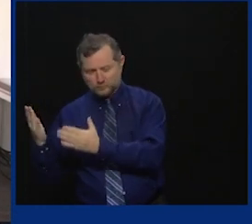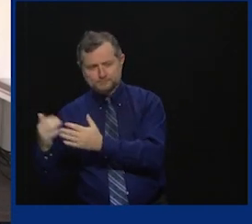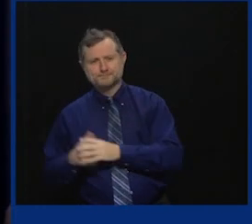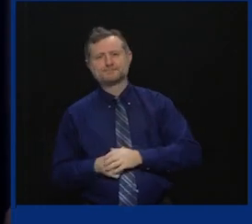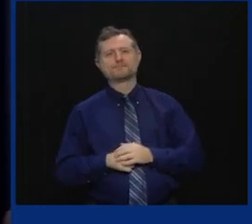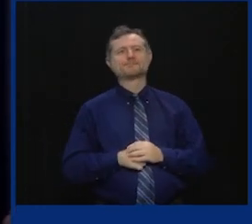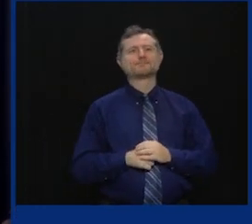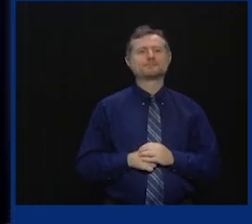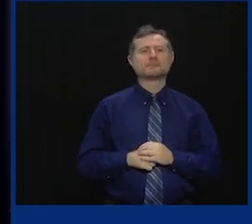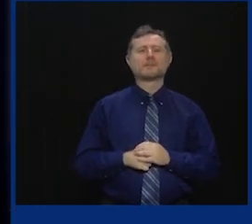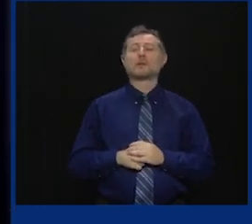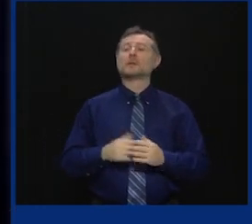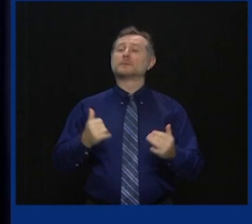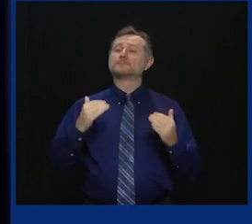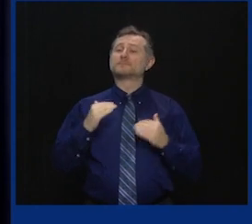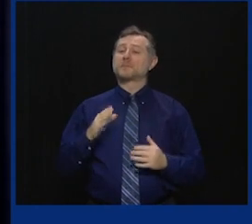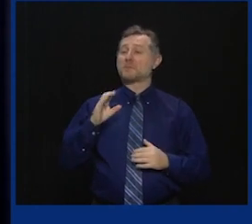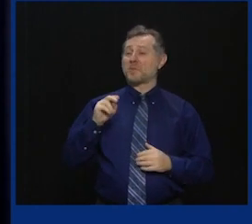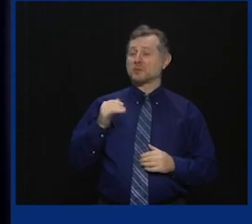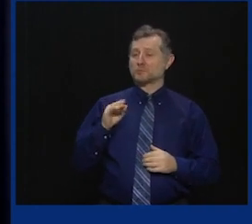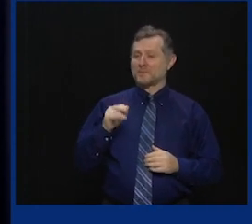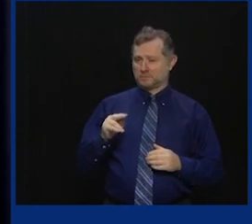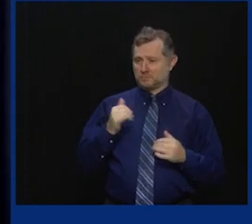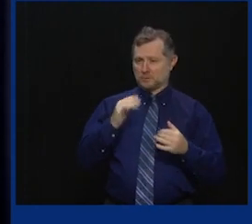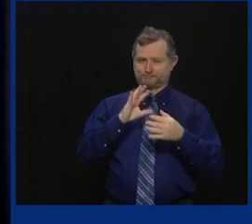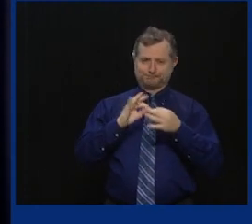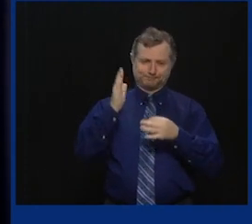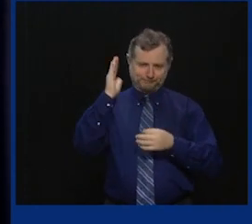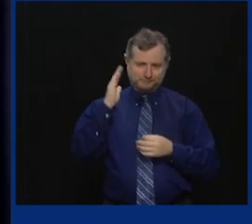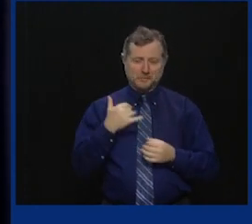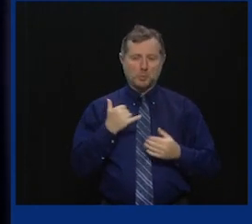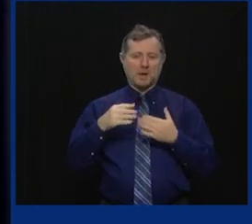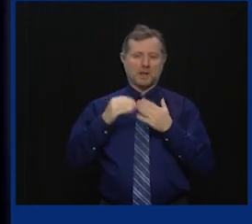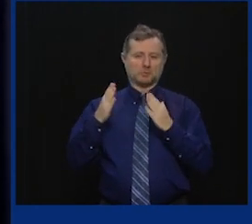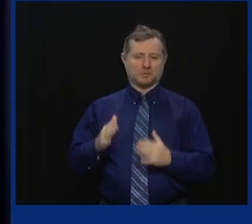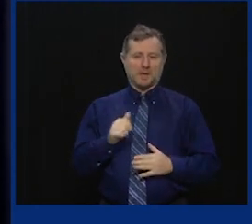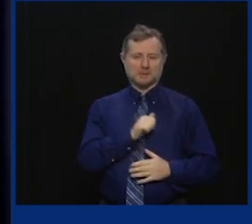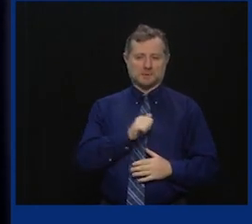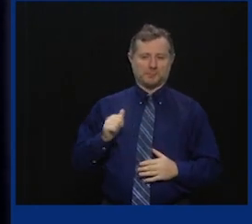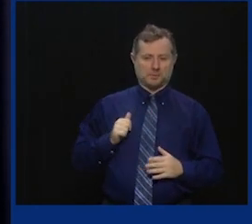Next, we have the Leader of the Assembly, Speaker Carl Hasty.